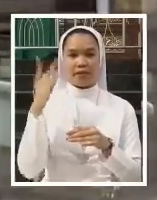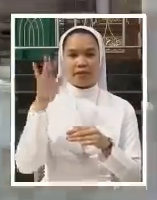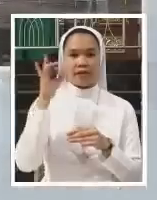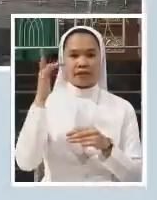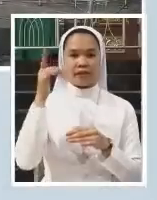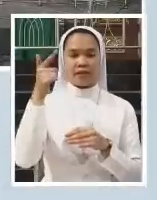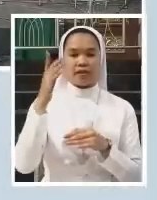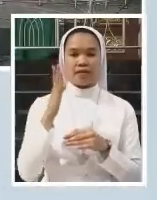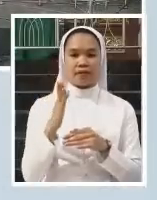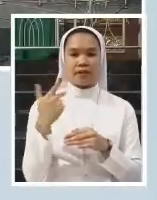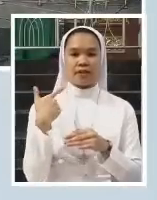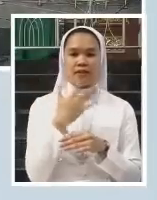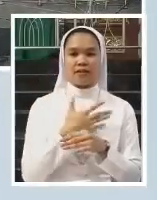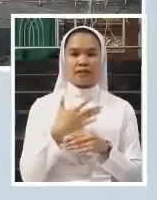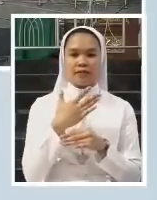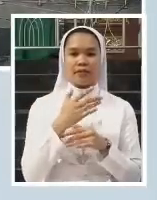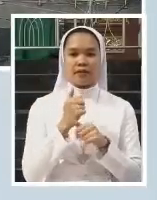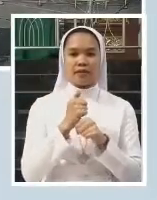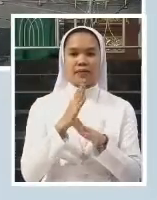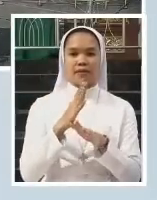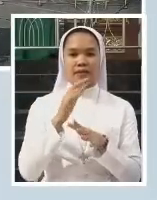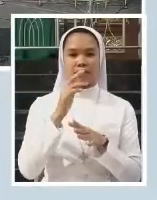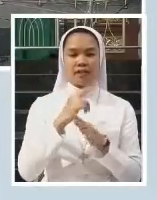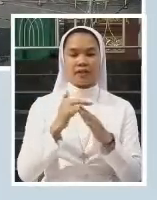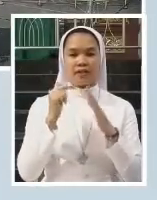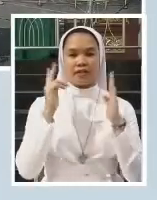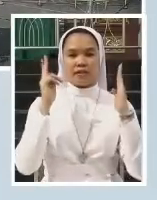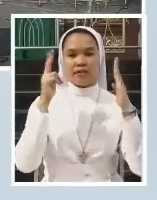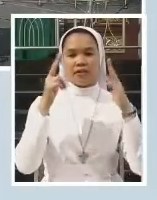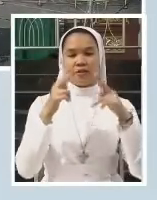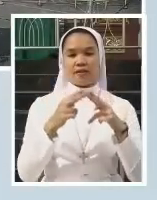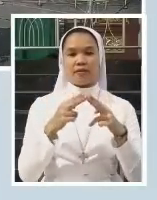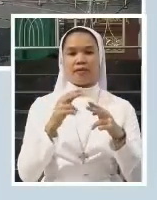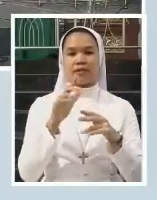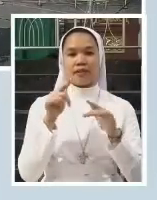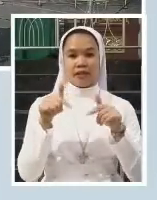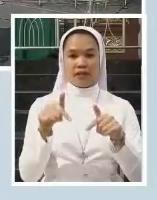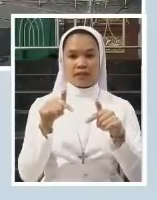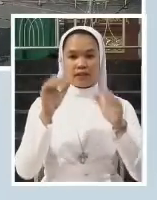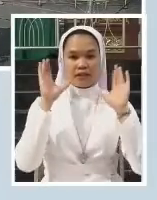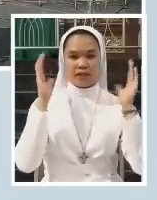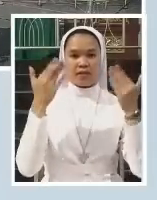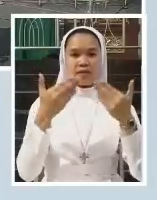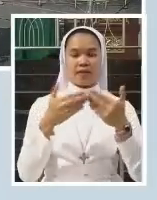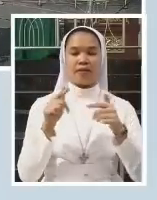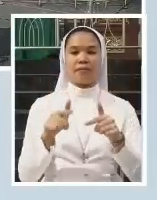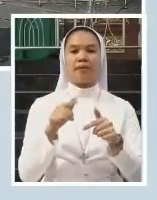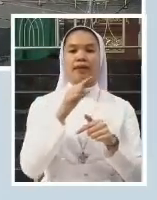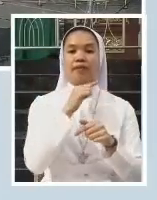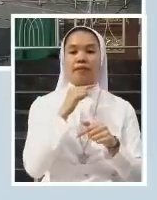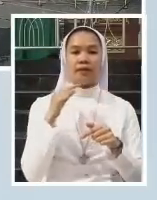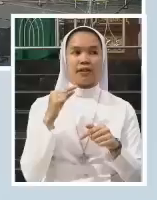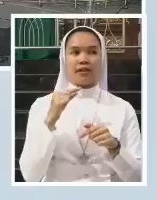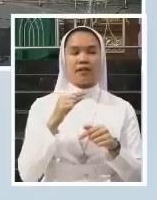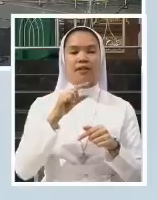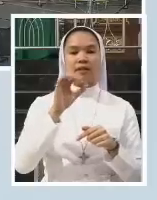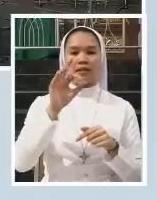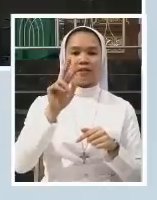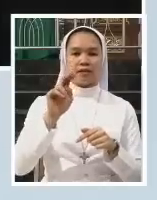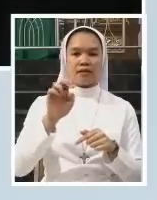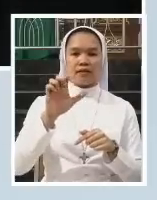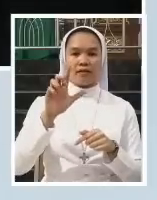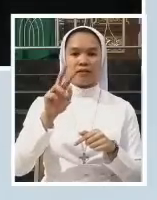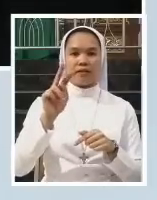God and favor of the Apostolic See, Archbishop of Caceres, hereby appoint Reverend Father